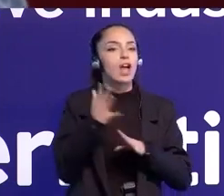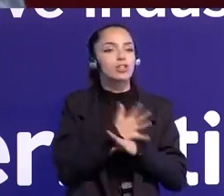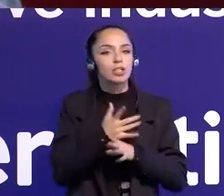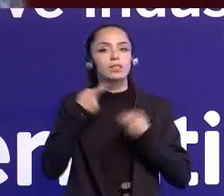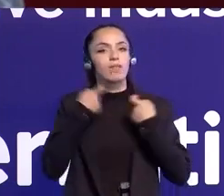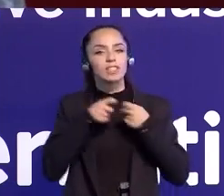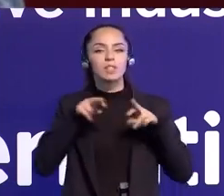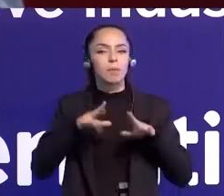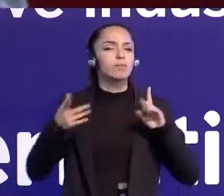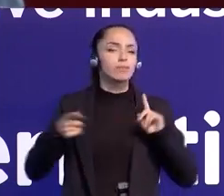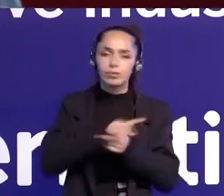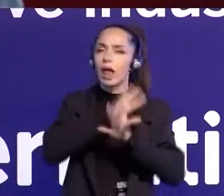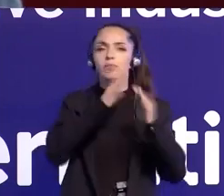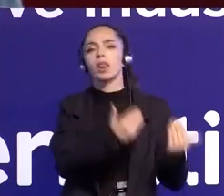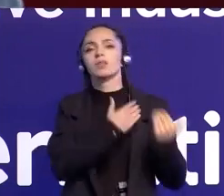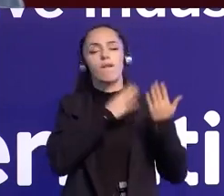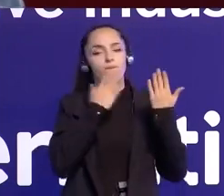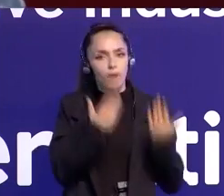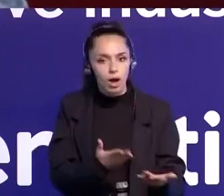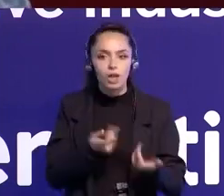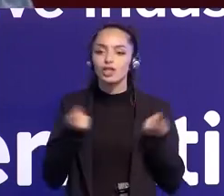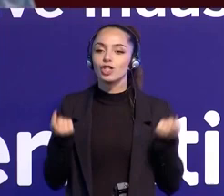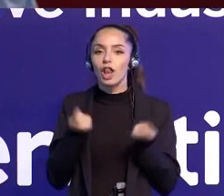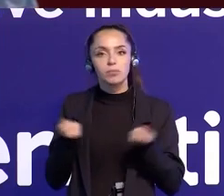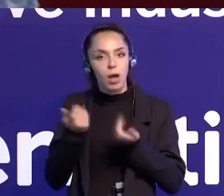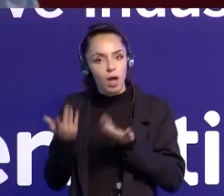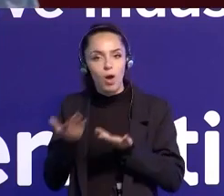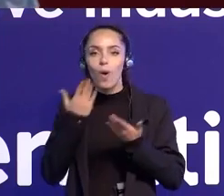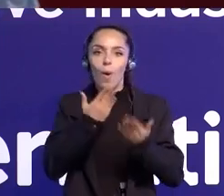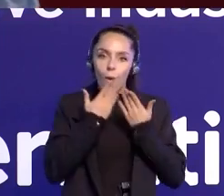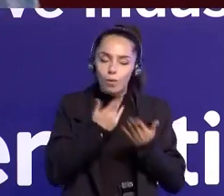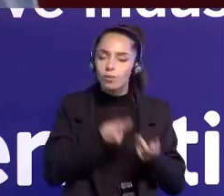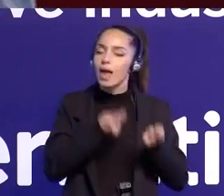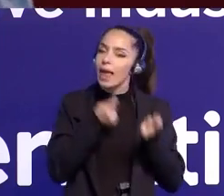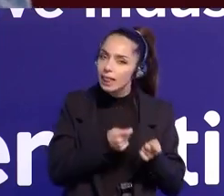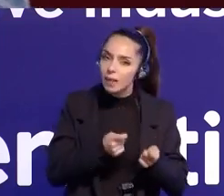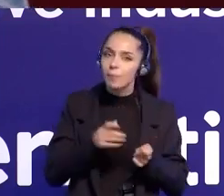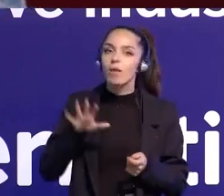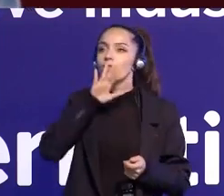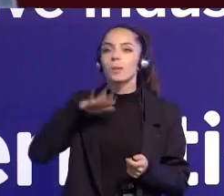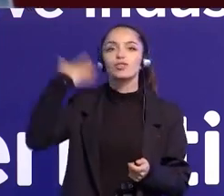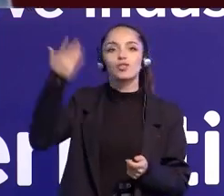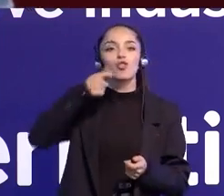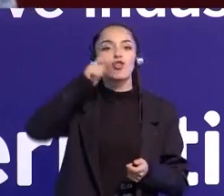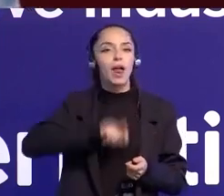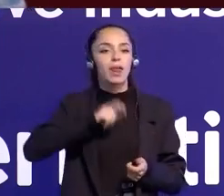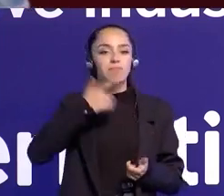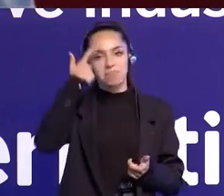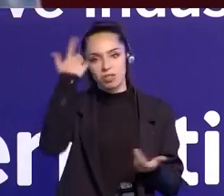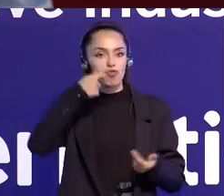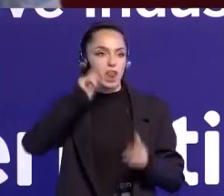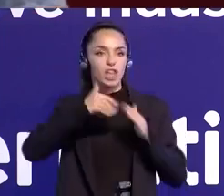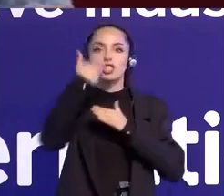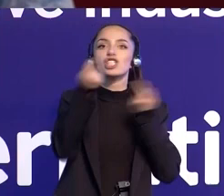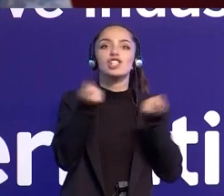study opportunities and residences for Ukrainian creatives abroad. So, as you can see, there are many parties